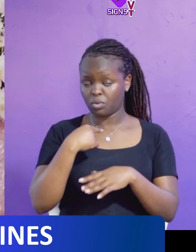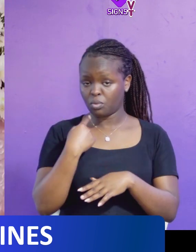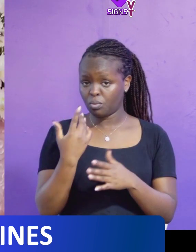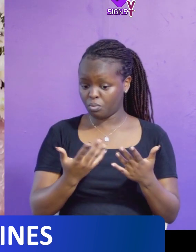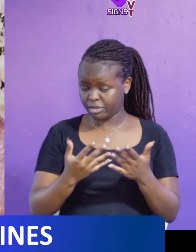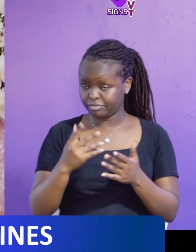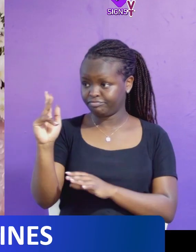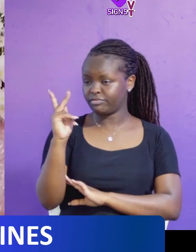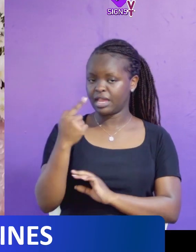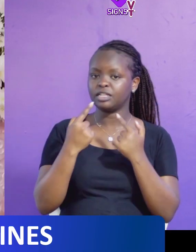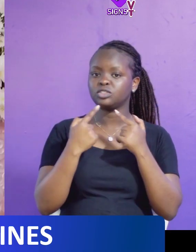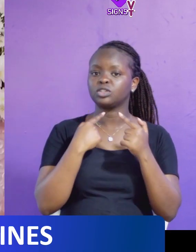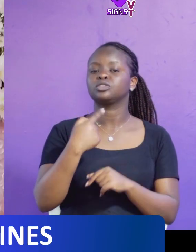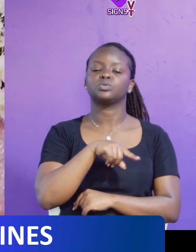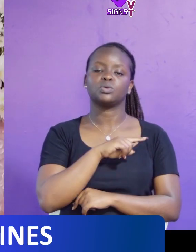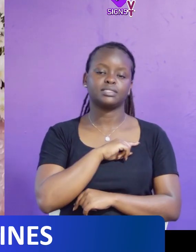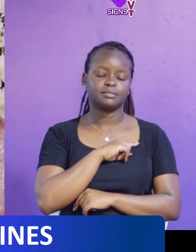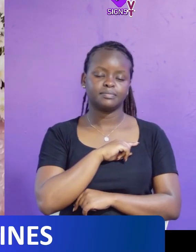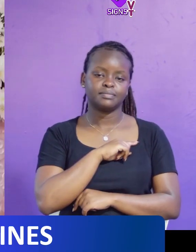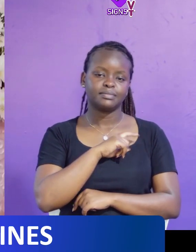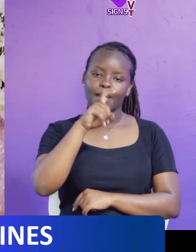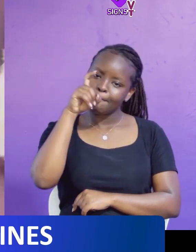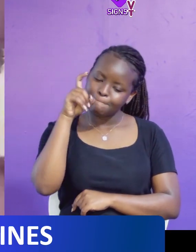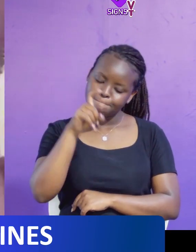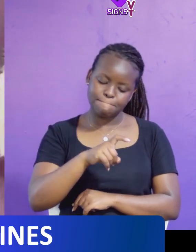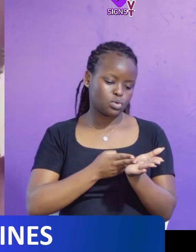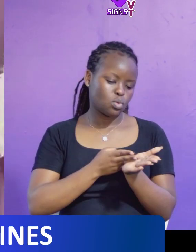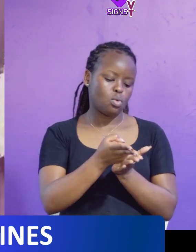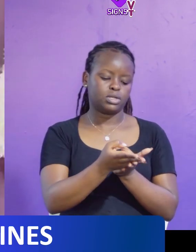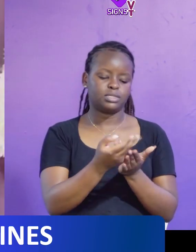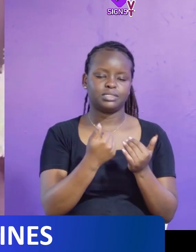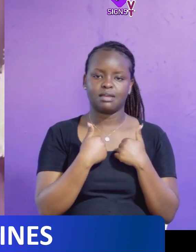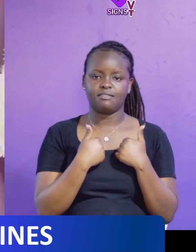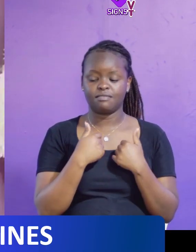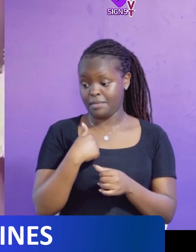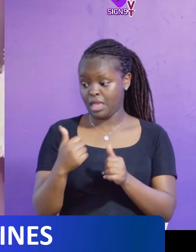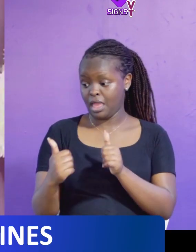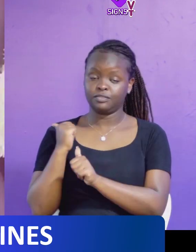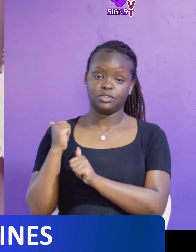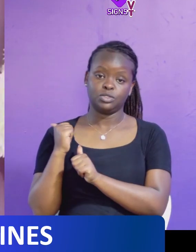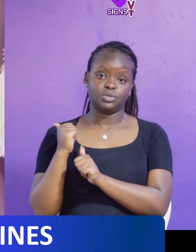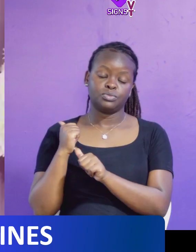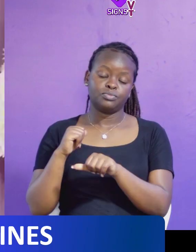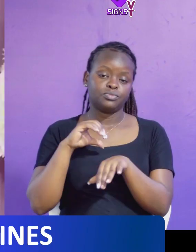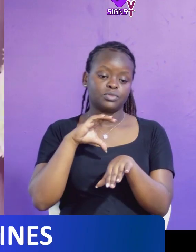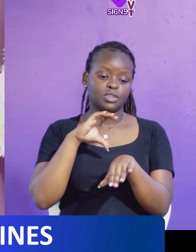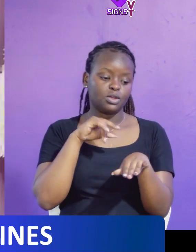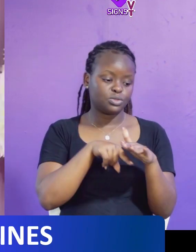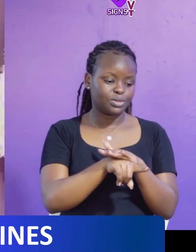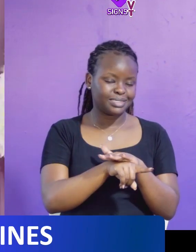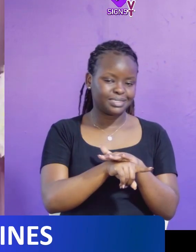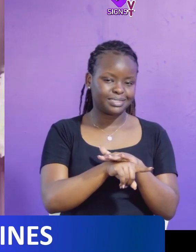to us that we must be honest. I refuse to get into